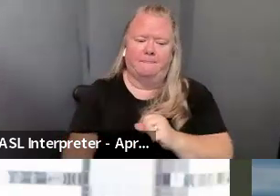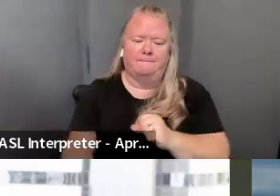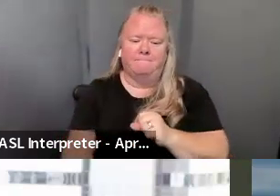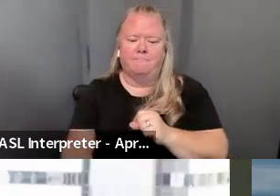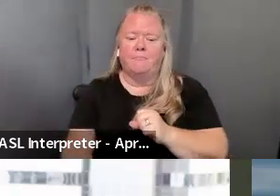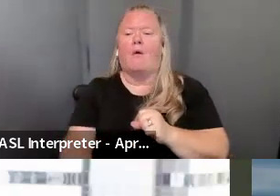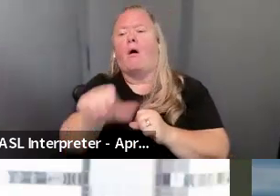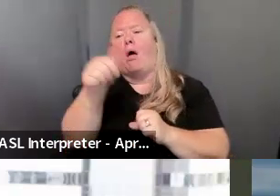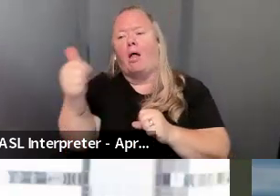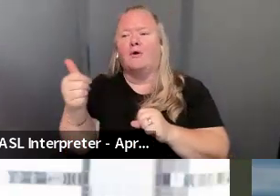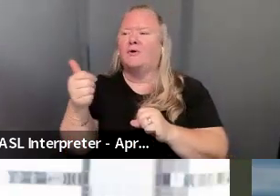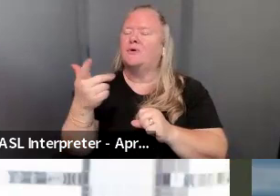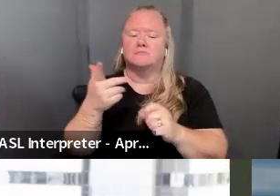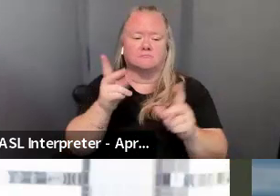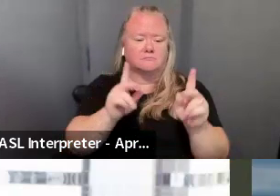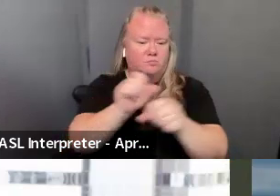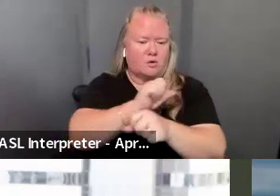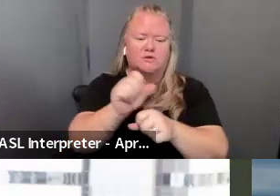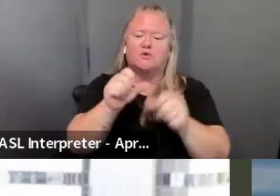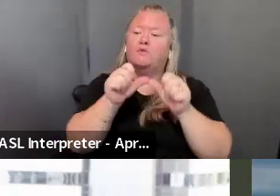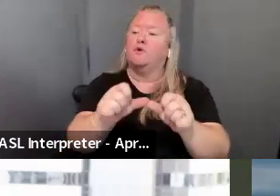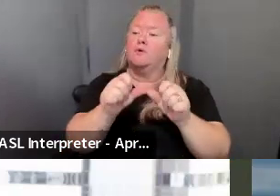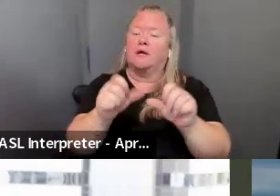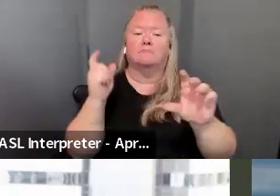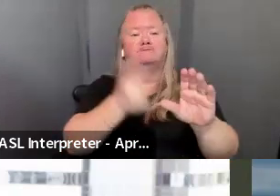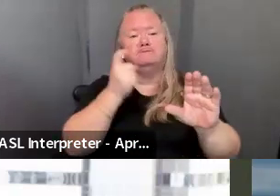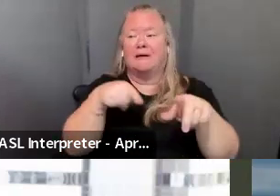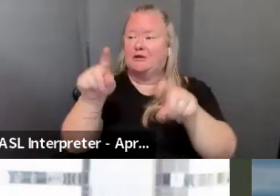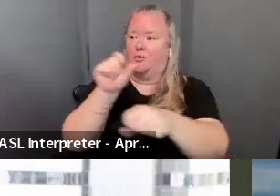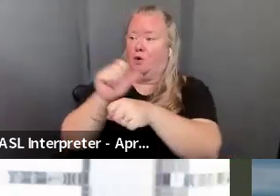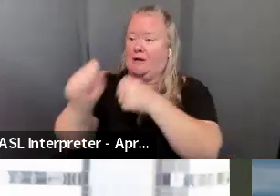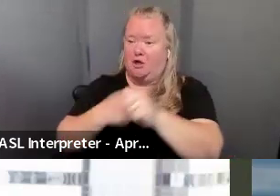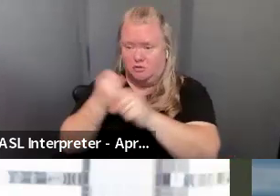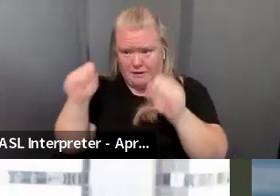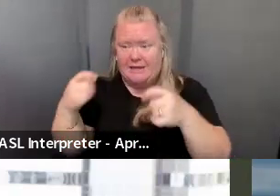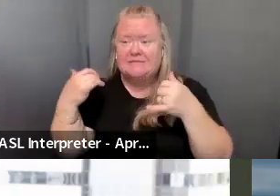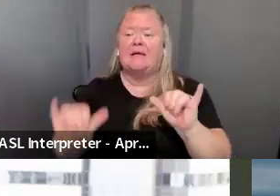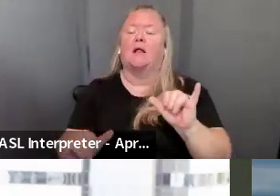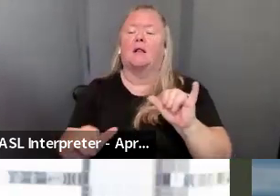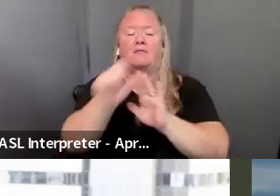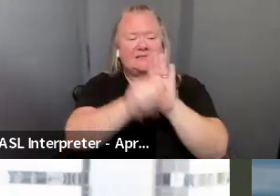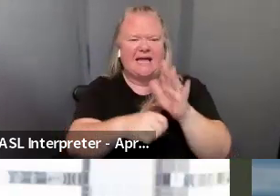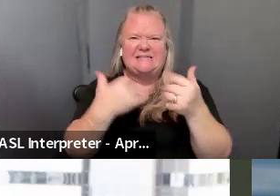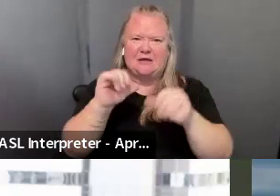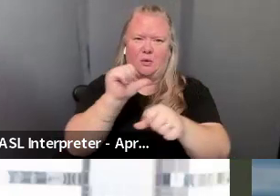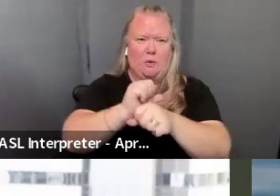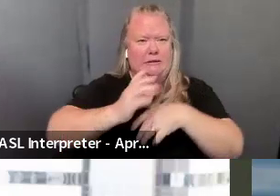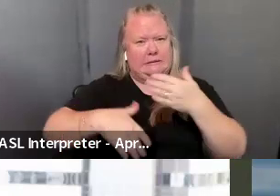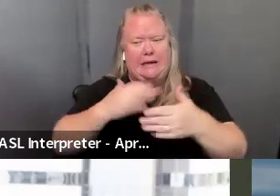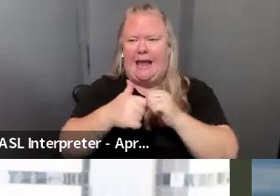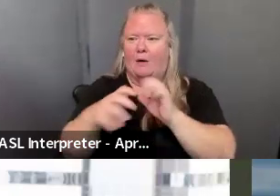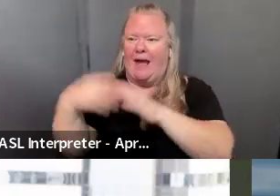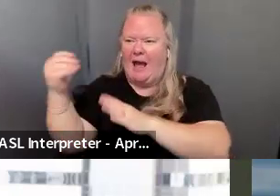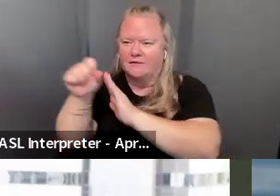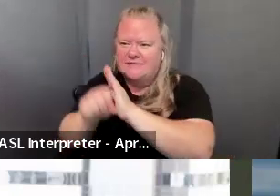other workers, out-of-state participants will keep contributing to the fund during their working years, and the state is still working on the process for